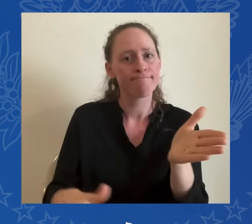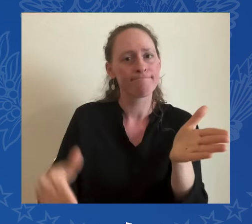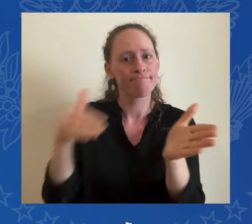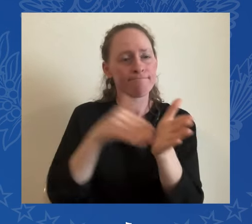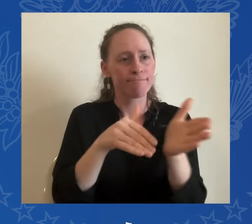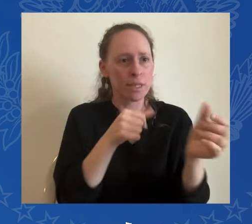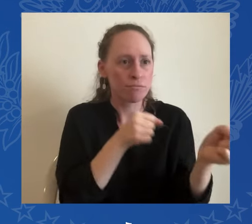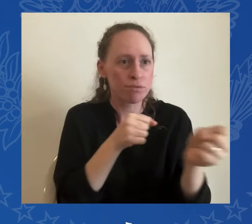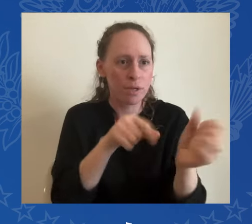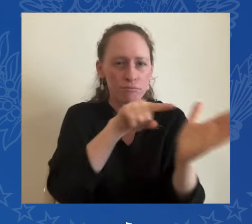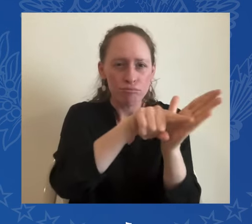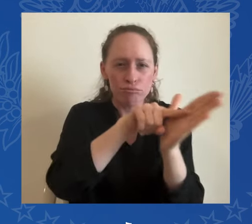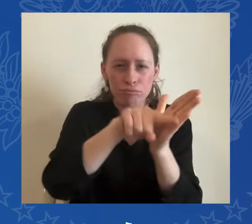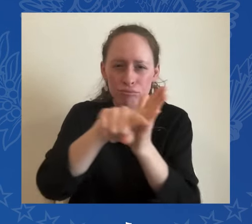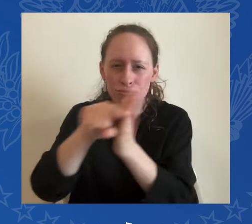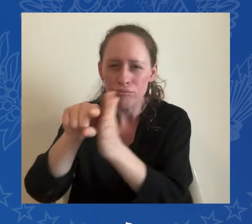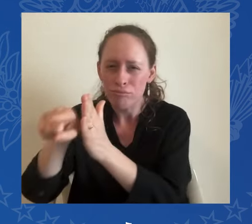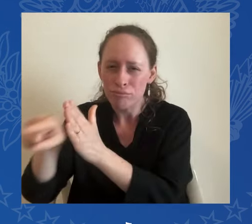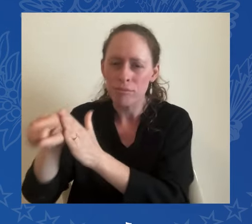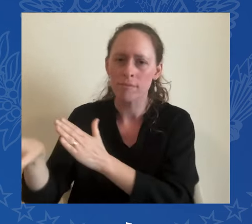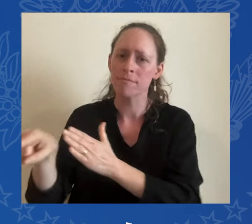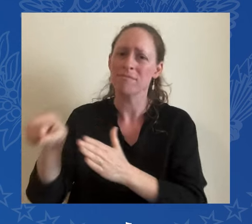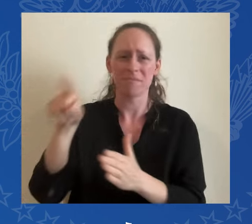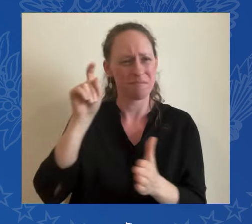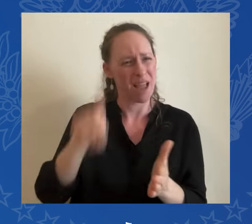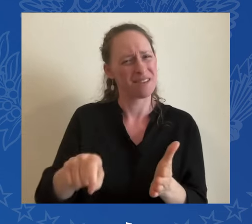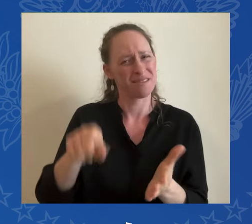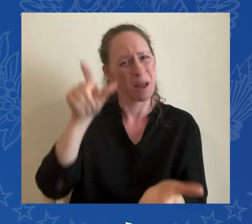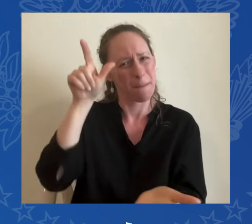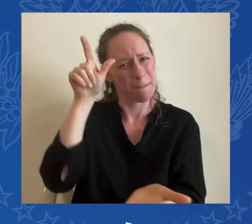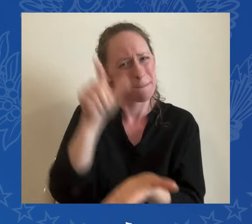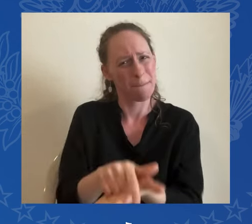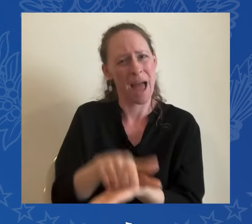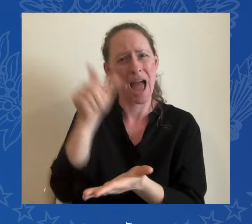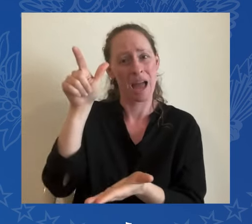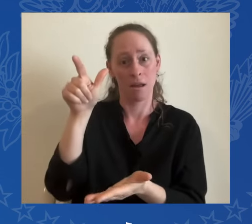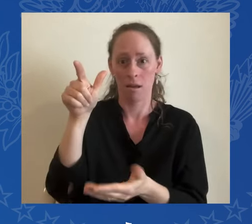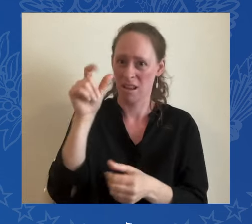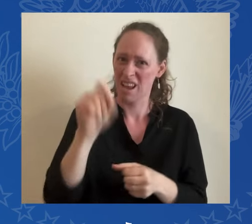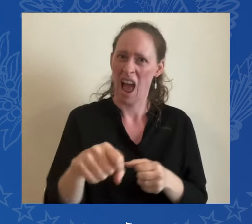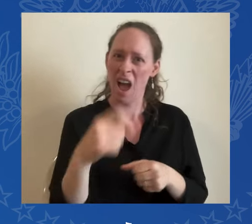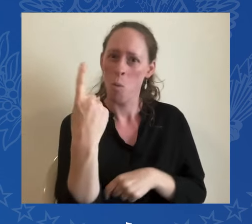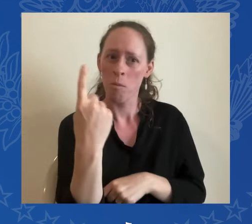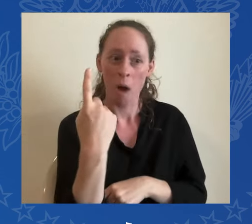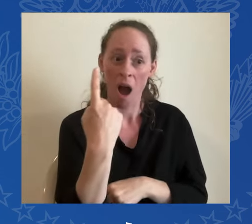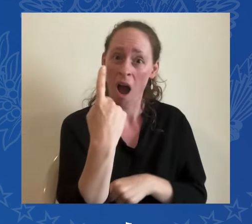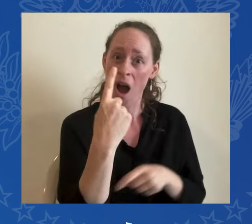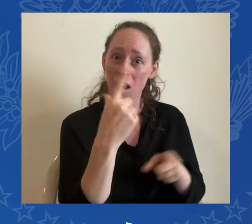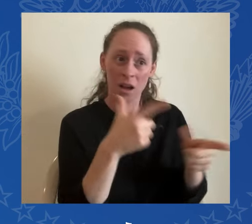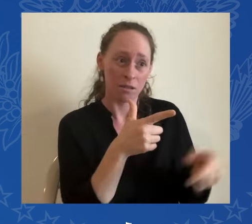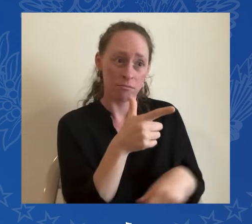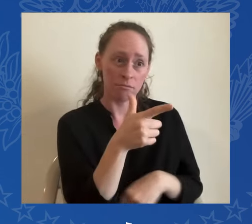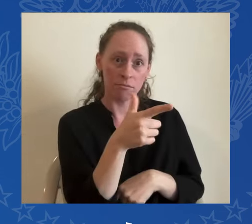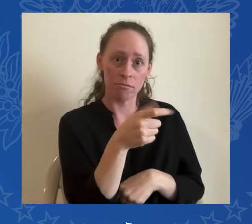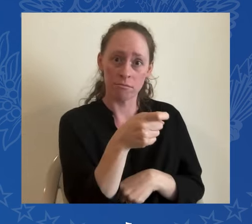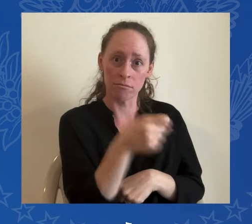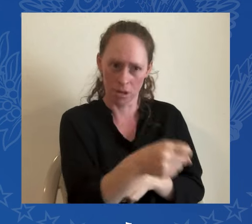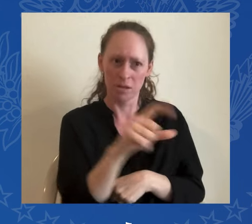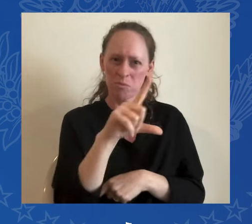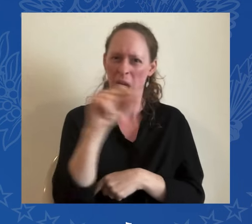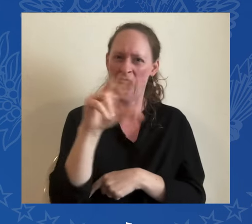magazines, the ability to shoot 20, 30, 40, 50, 60 bullets without reloading. Because today, guns remain the